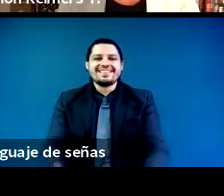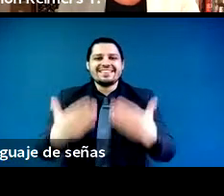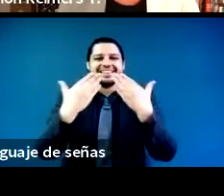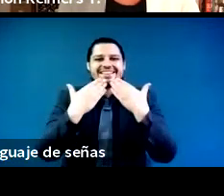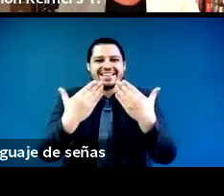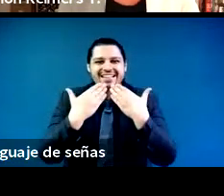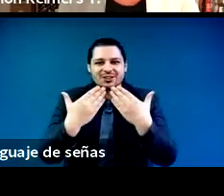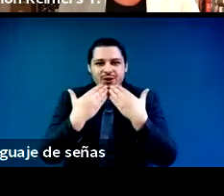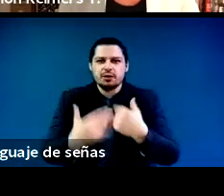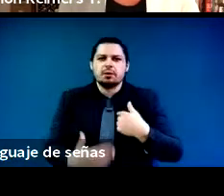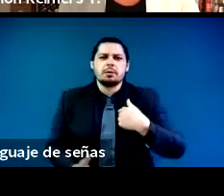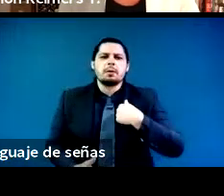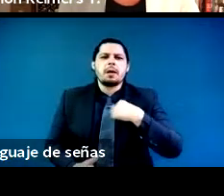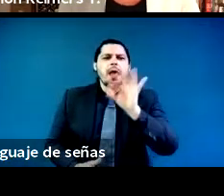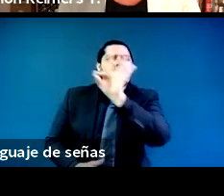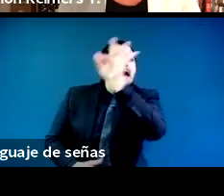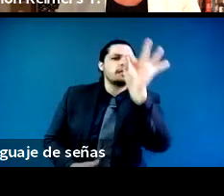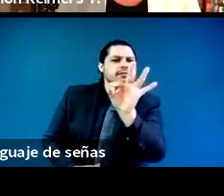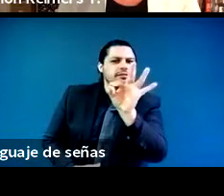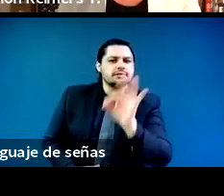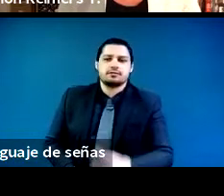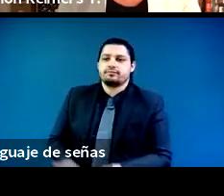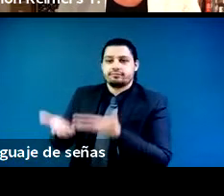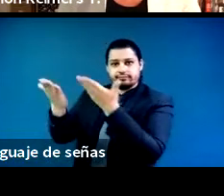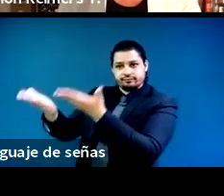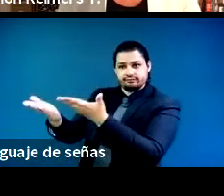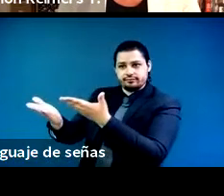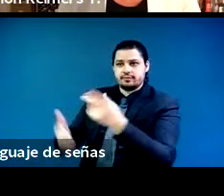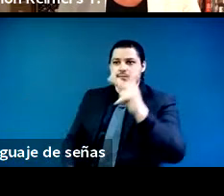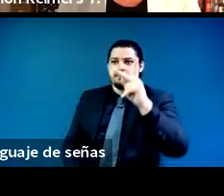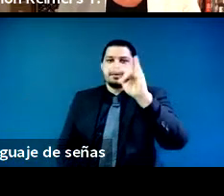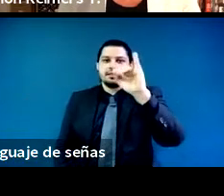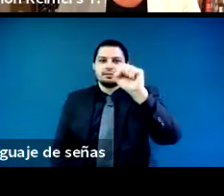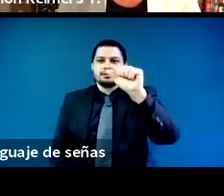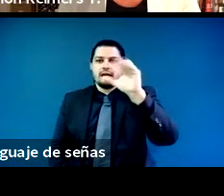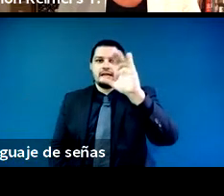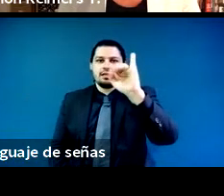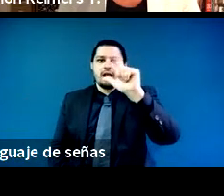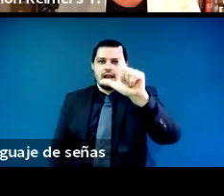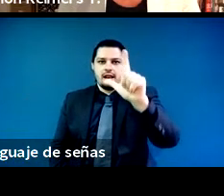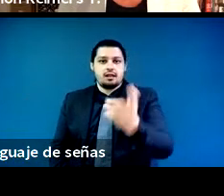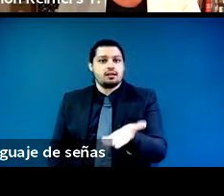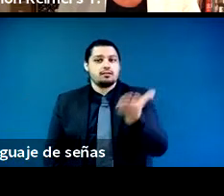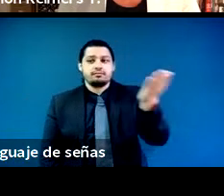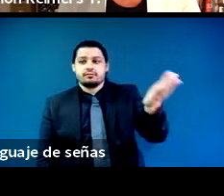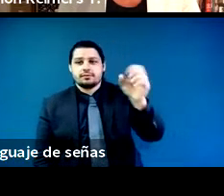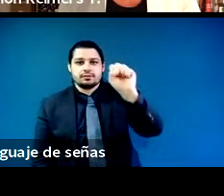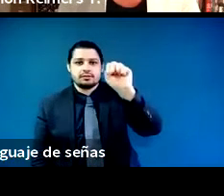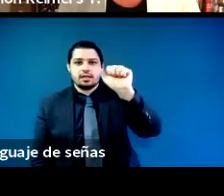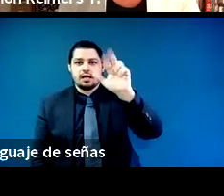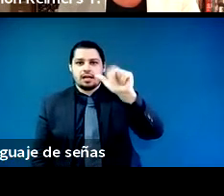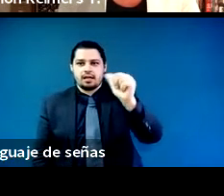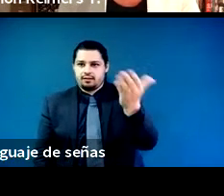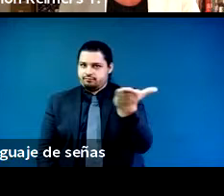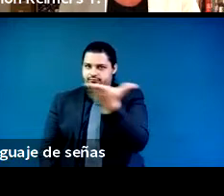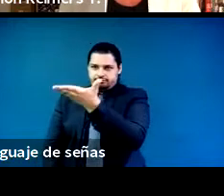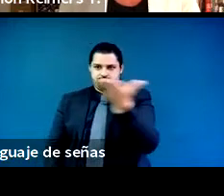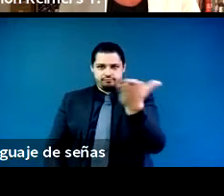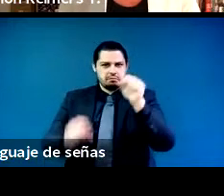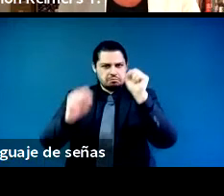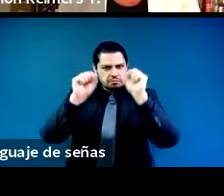also Sarah to answer this. Are there any global programs on the agenda to facilitate access